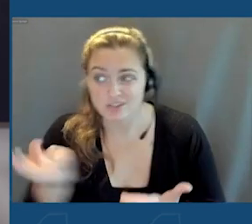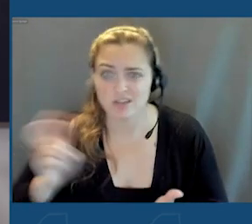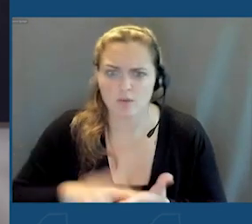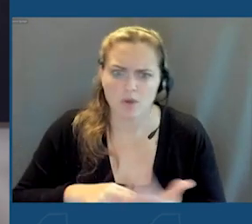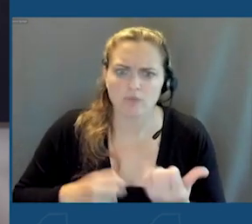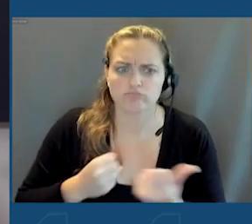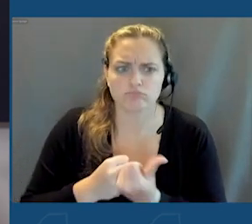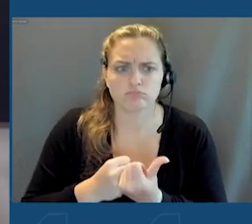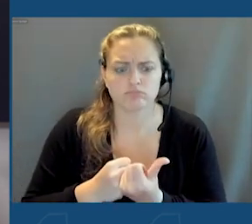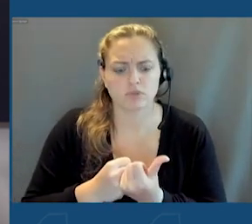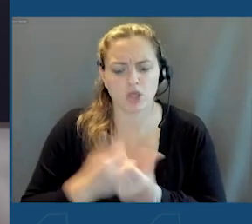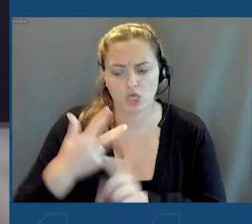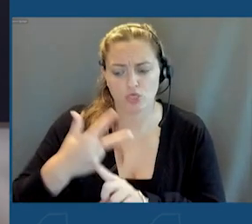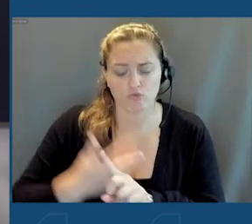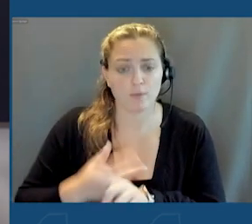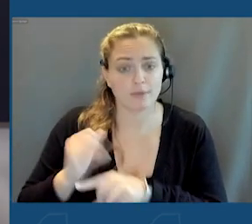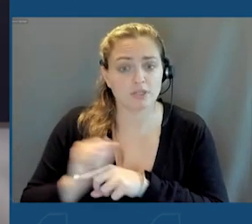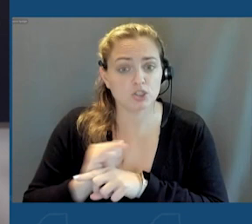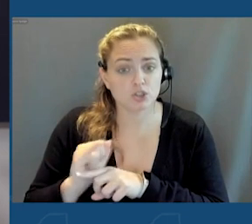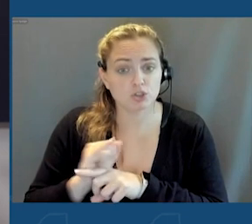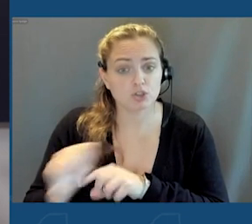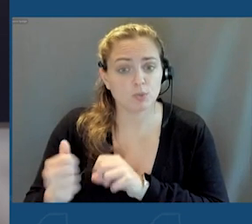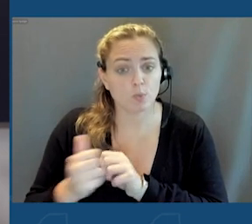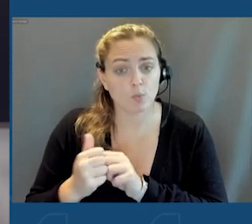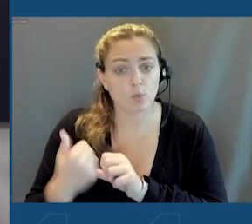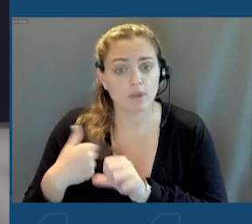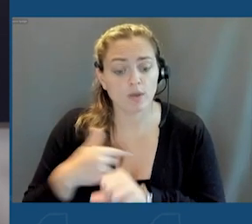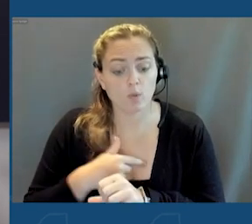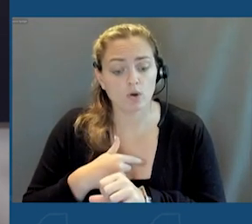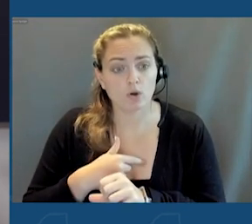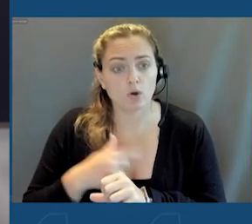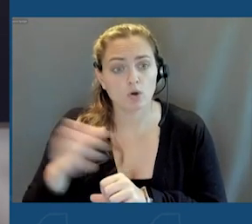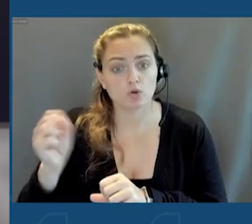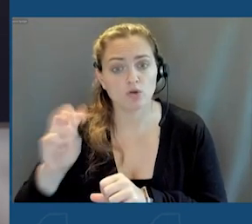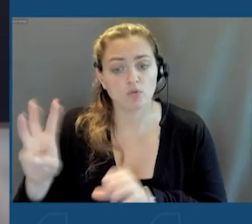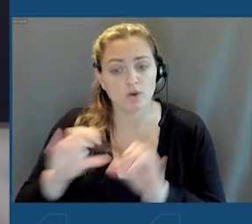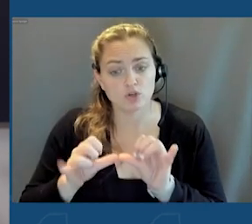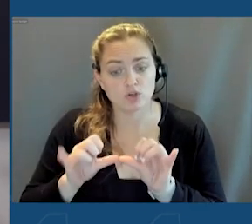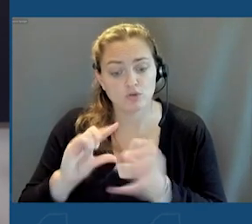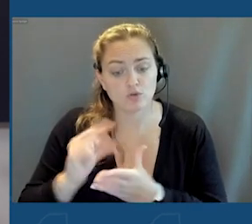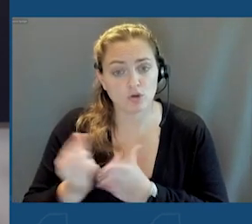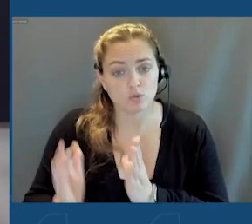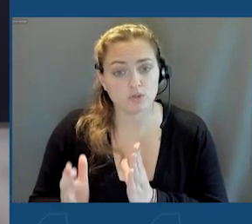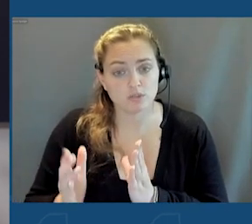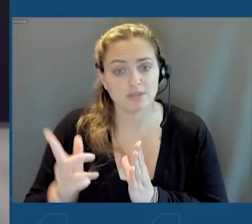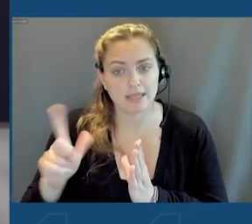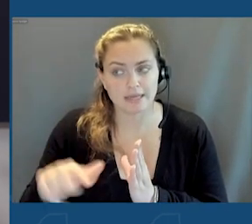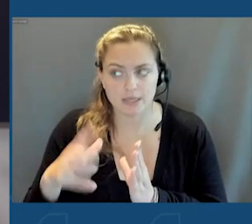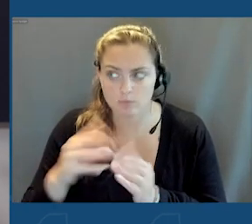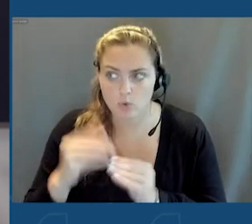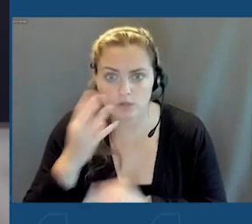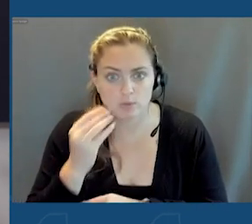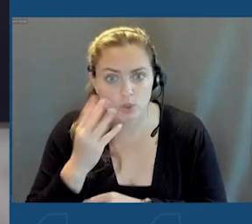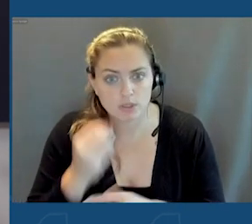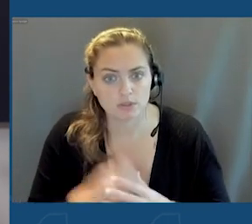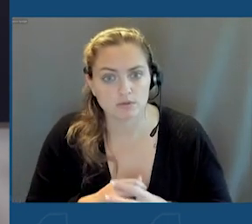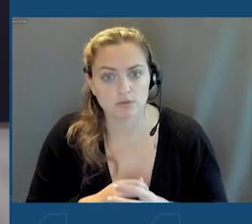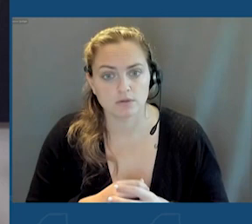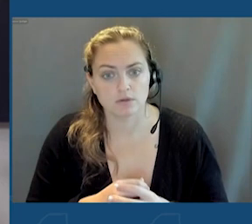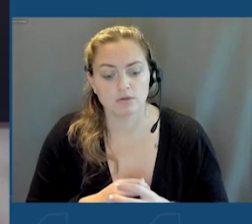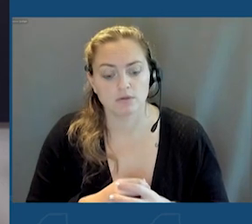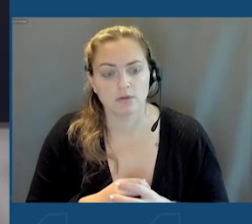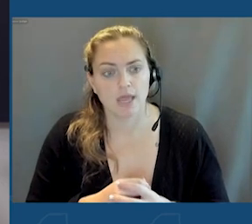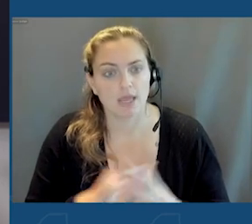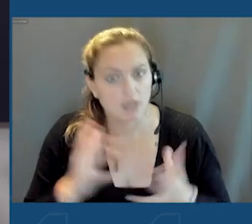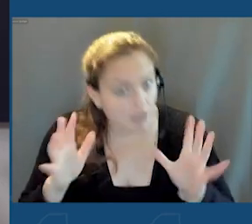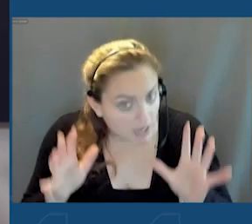did a 3-month internship with our software engineering graduates who needed experience. And